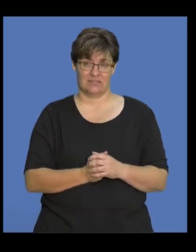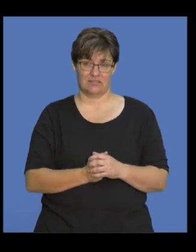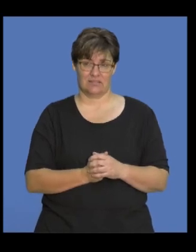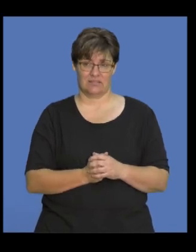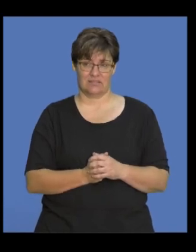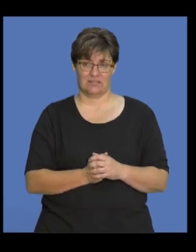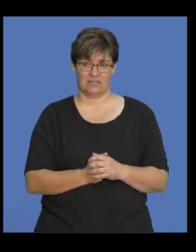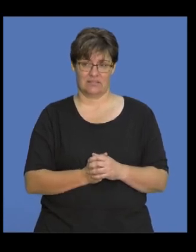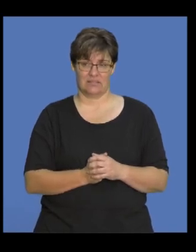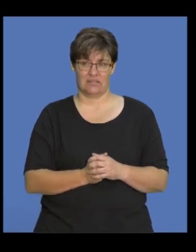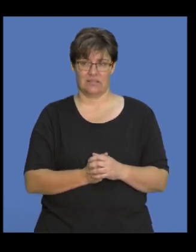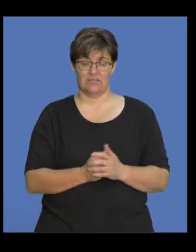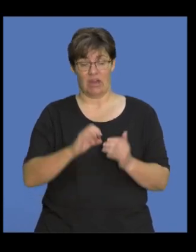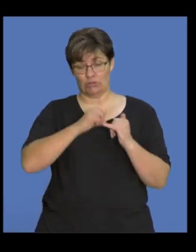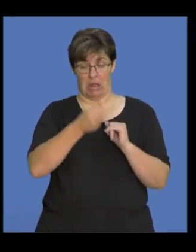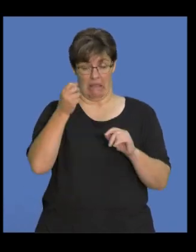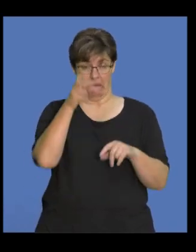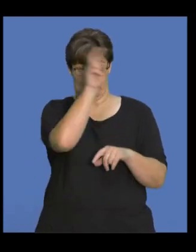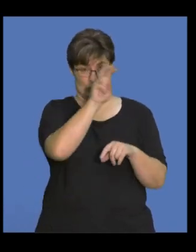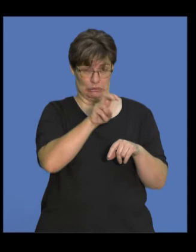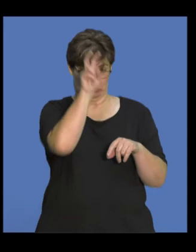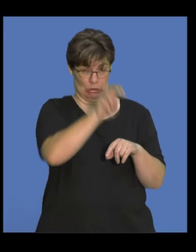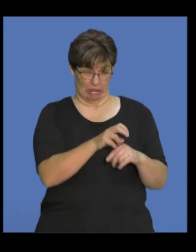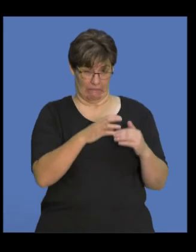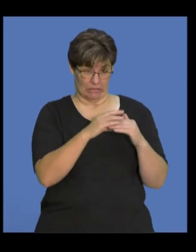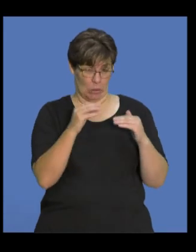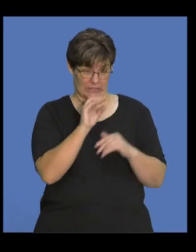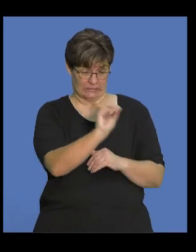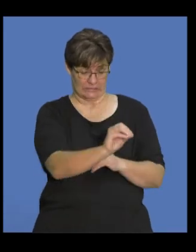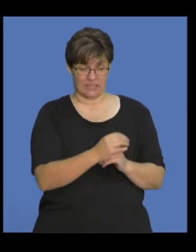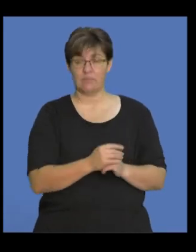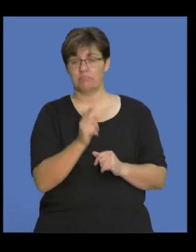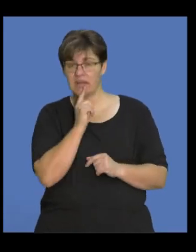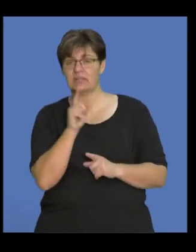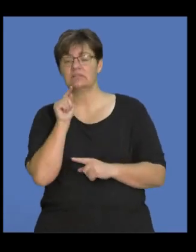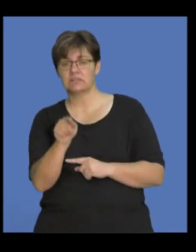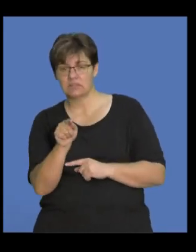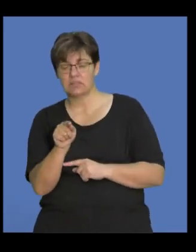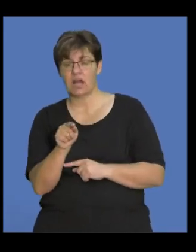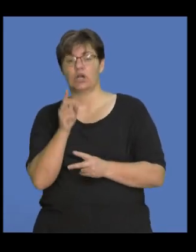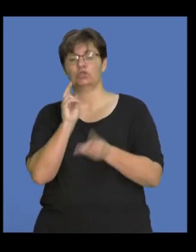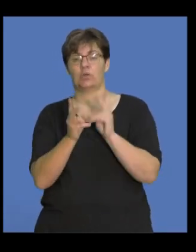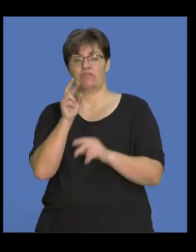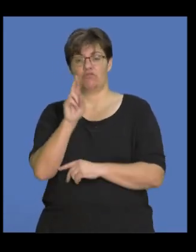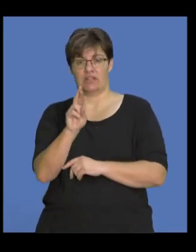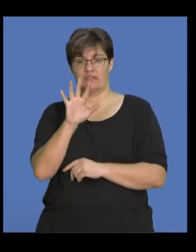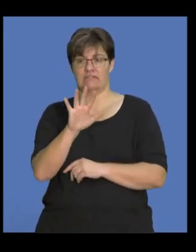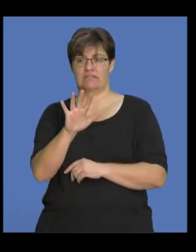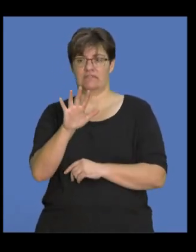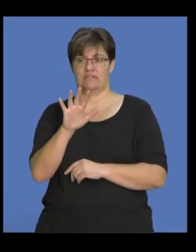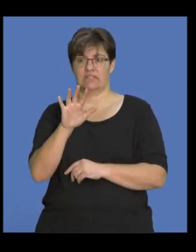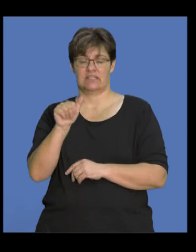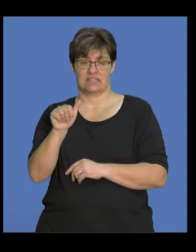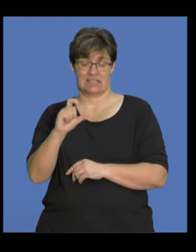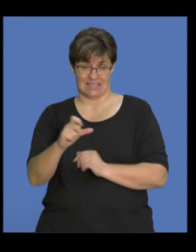try and write a dollar sign there. So it means I will need to multiply this by the 12 rand and